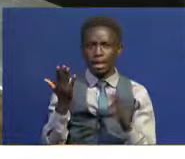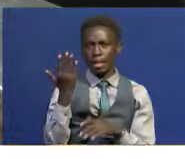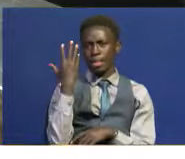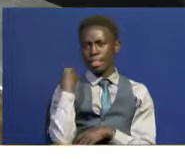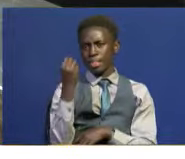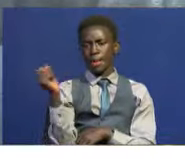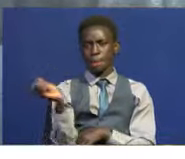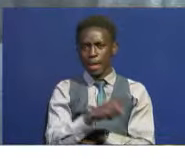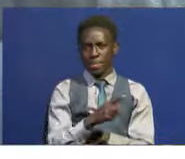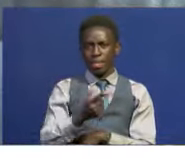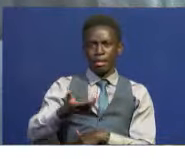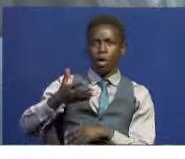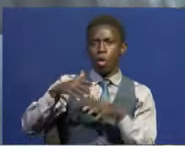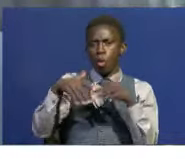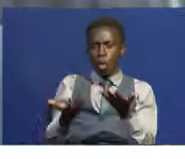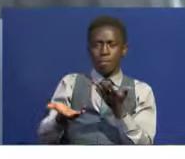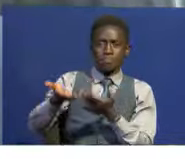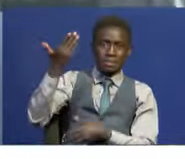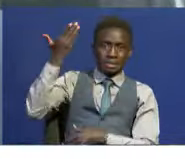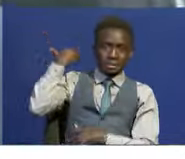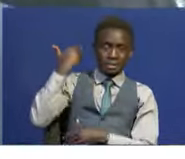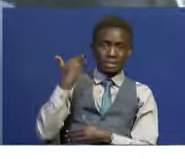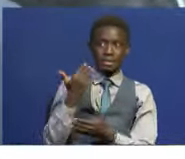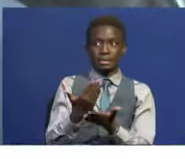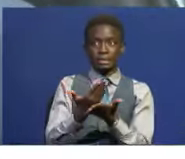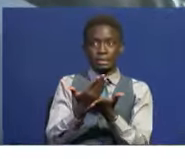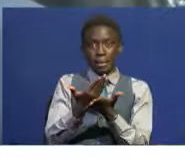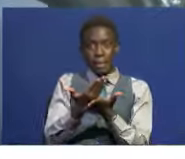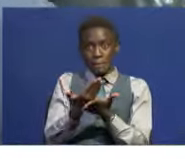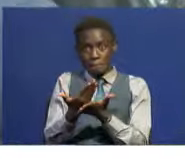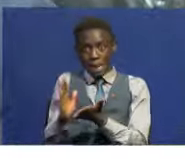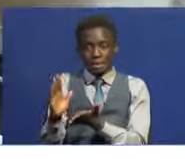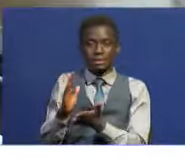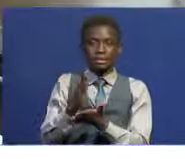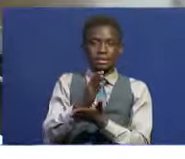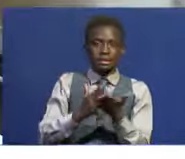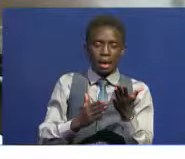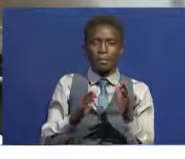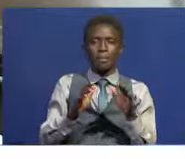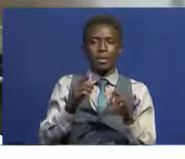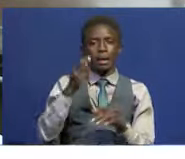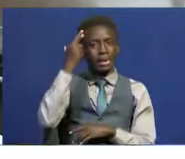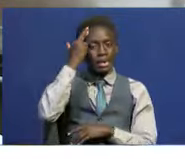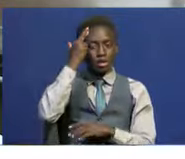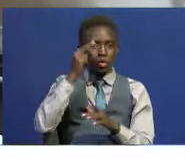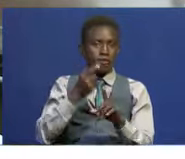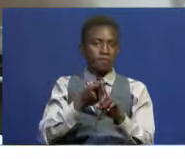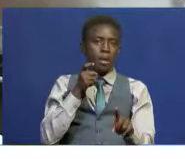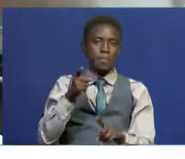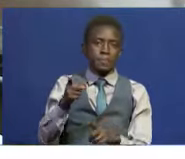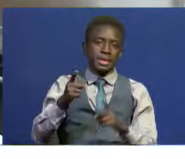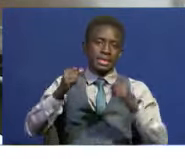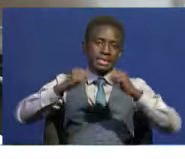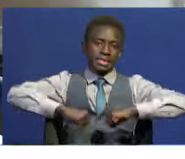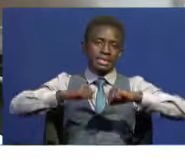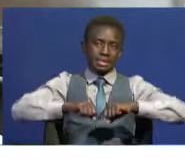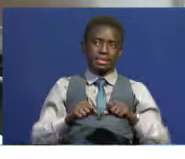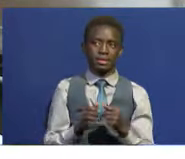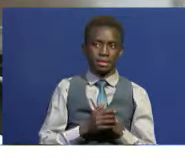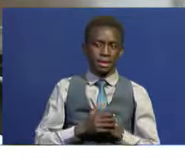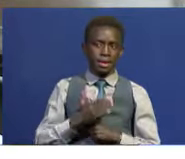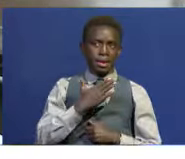past partly were the result of some of these deals. Don't let other people drive that